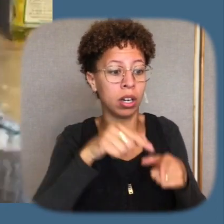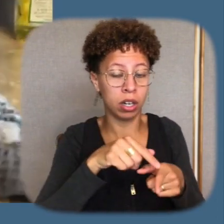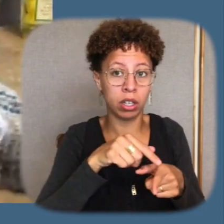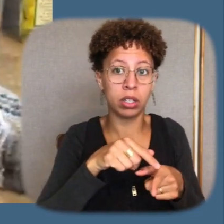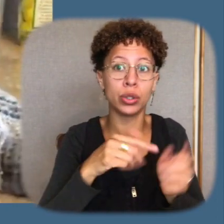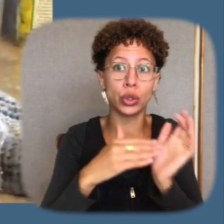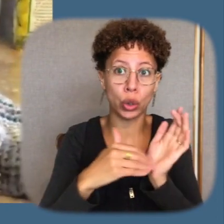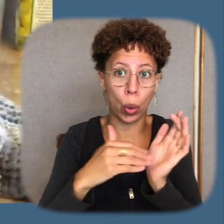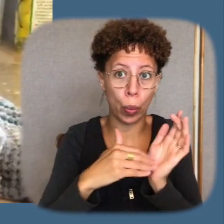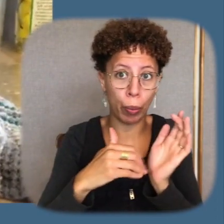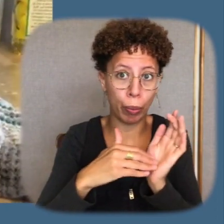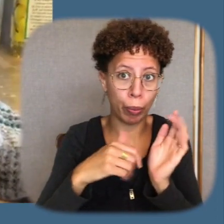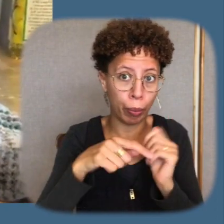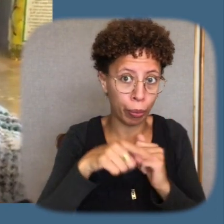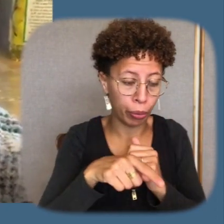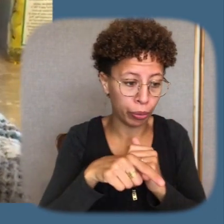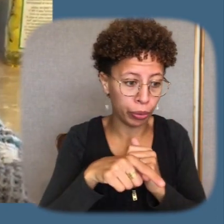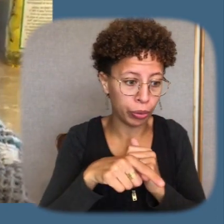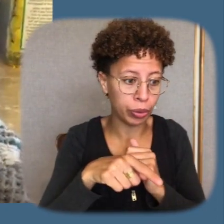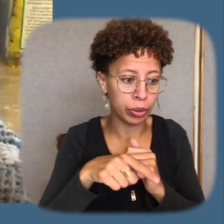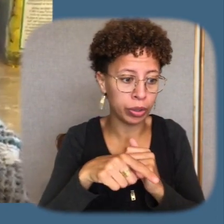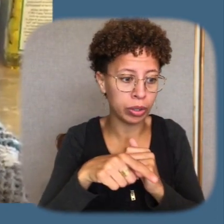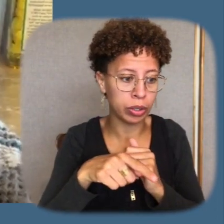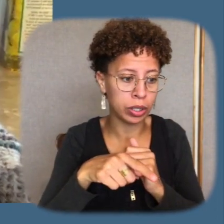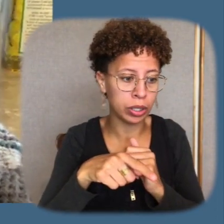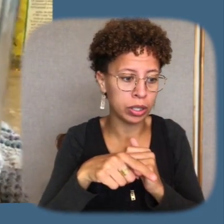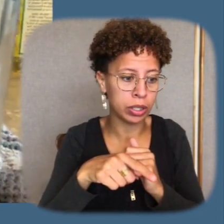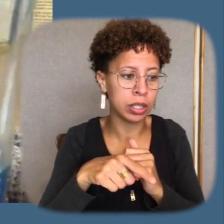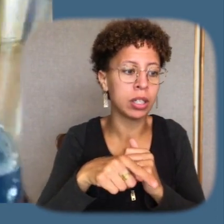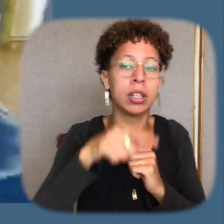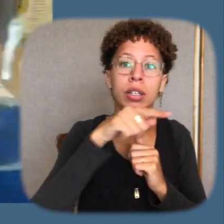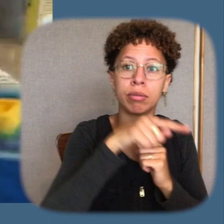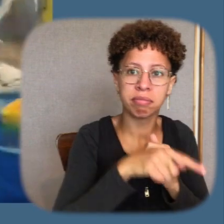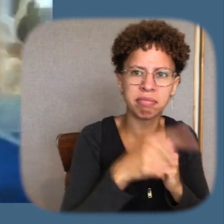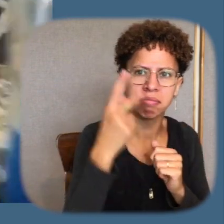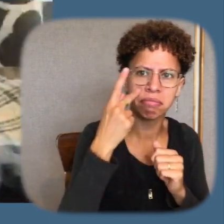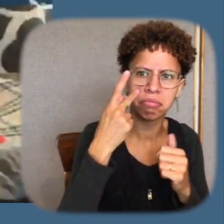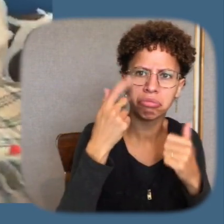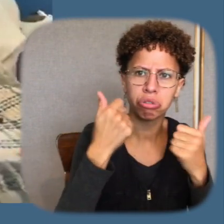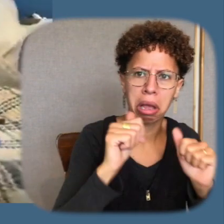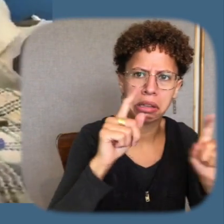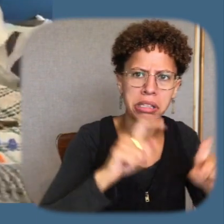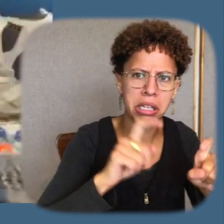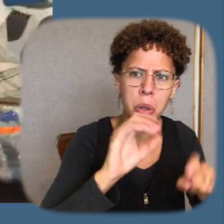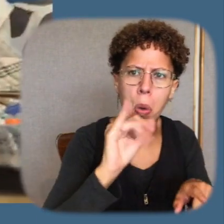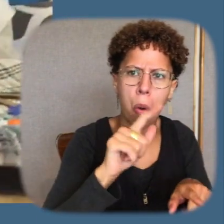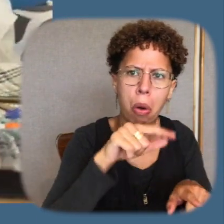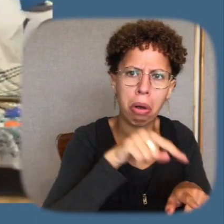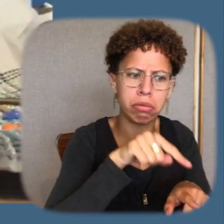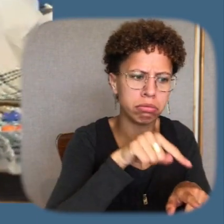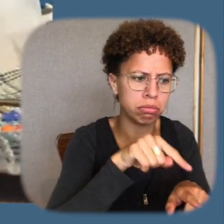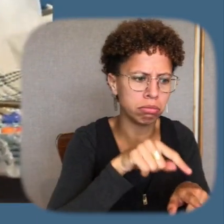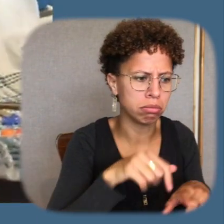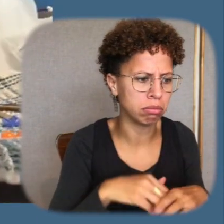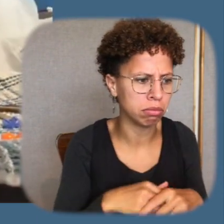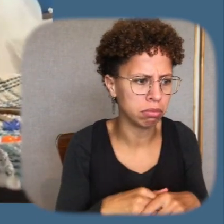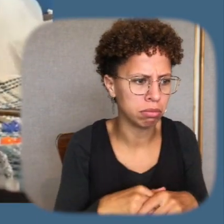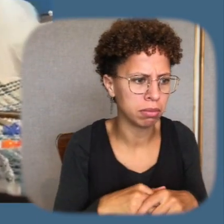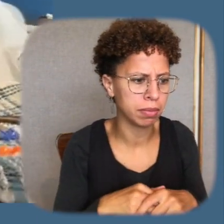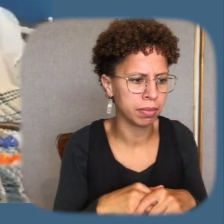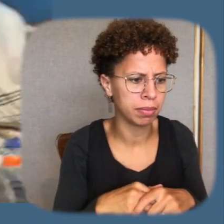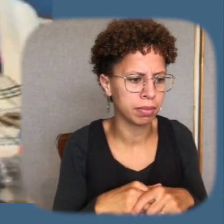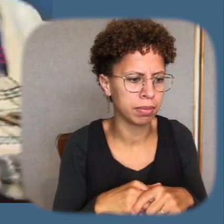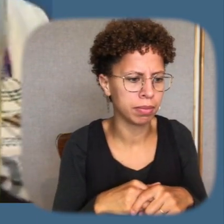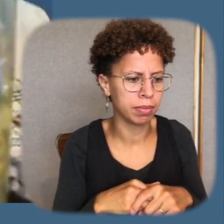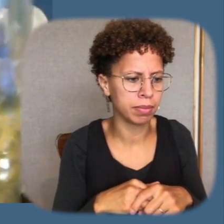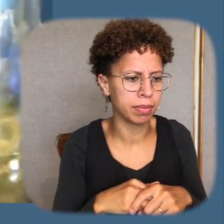Here's one in the dish soap. Let's try one. Let's try one in the oil.